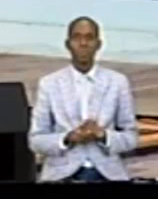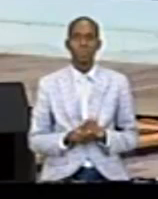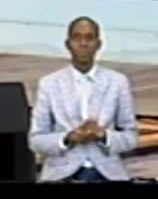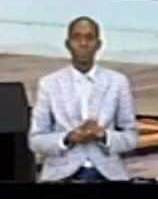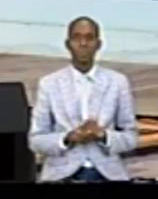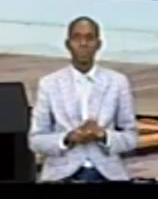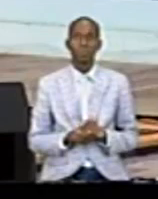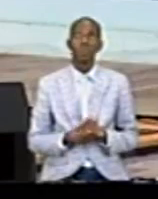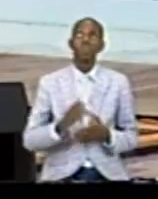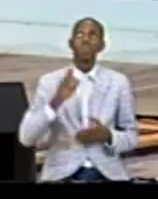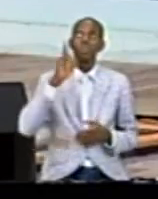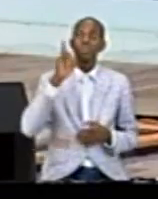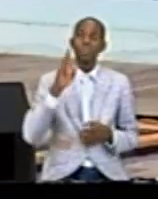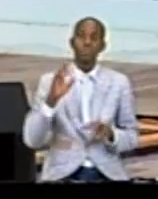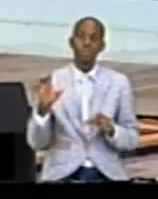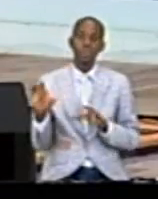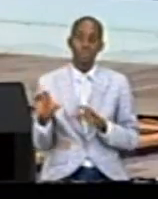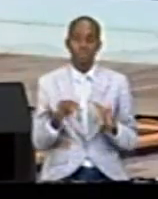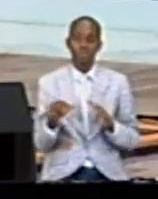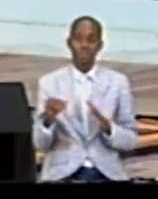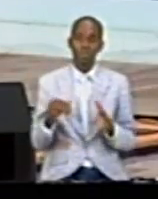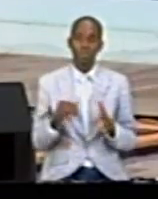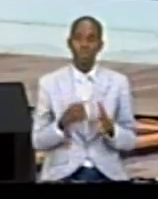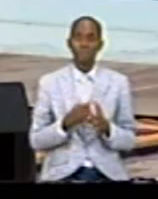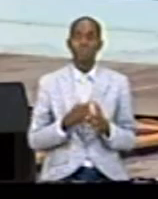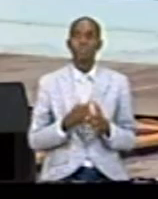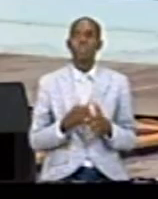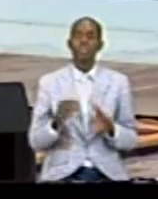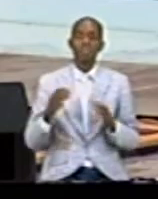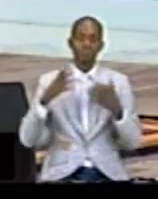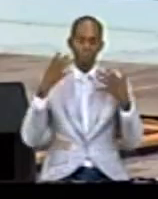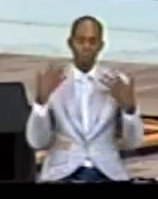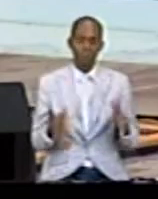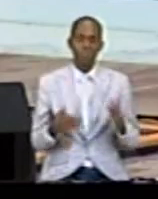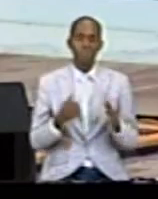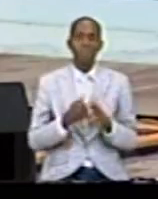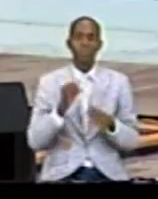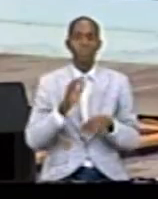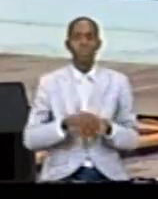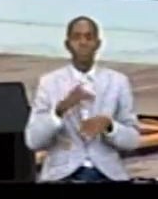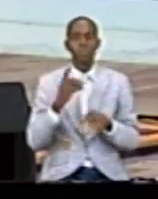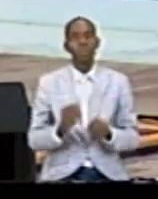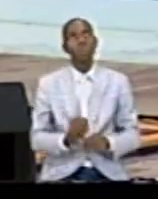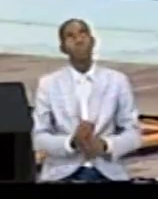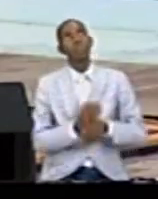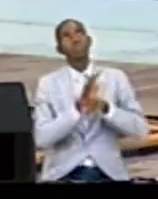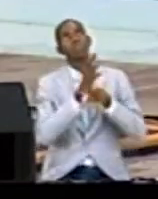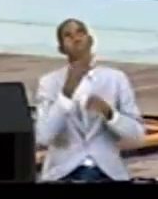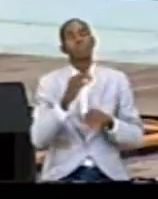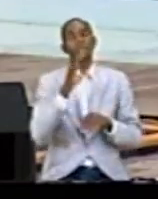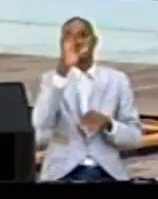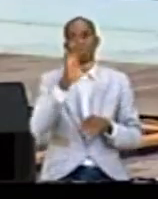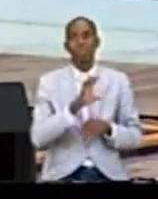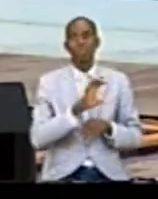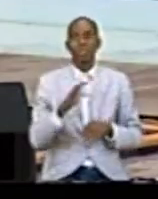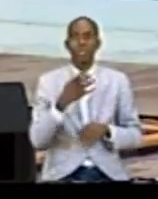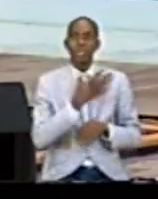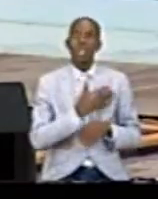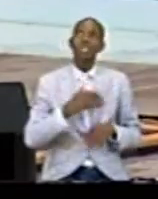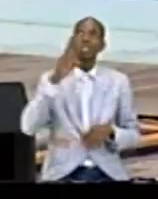He did it, finalized it on the cross of Calvary. And he said, "It